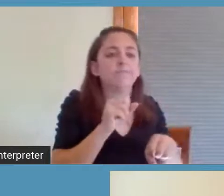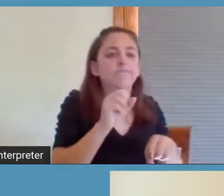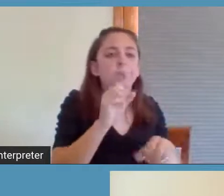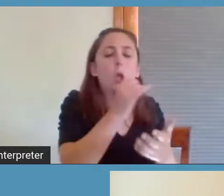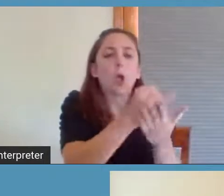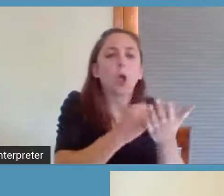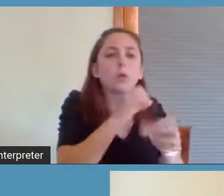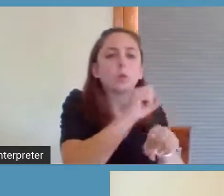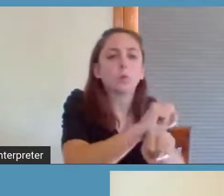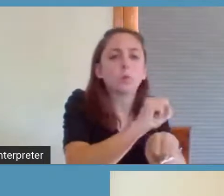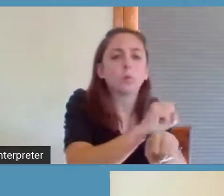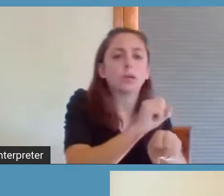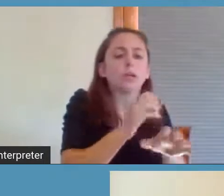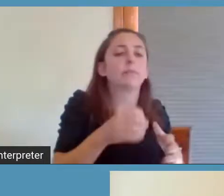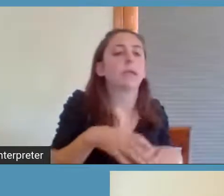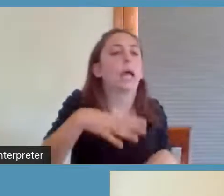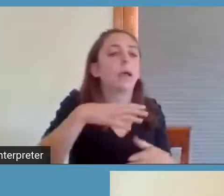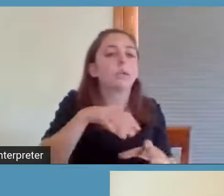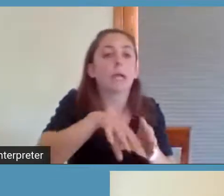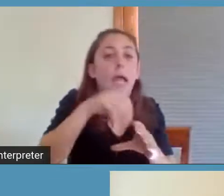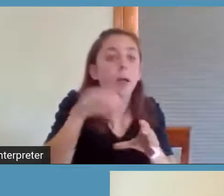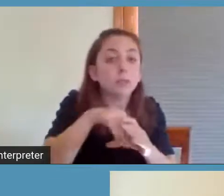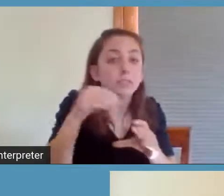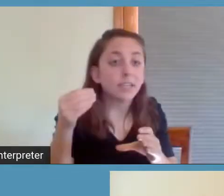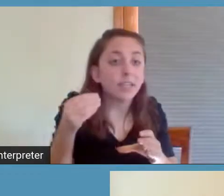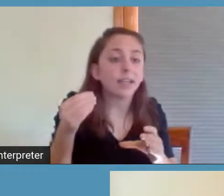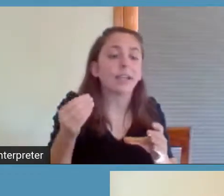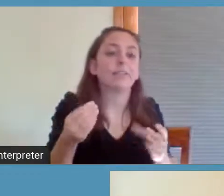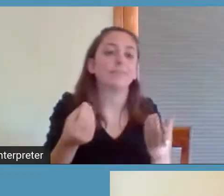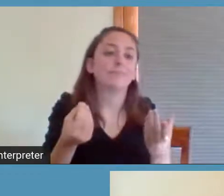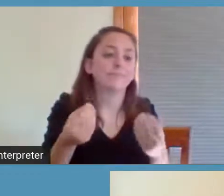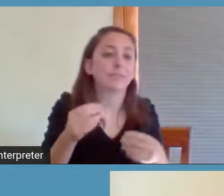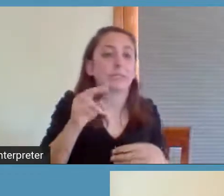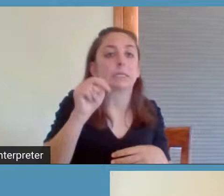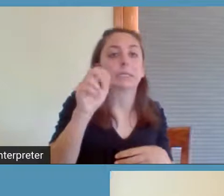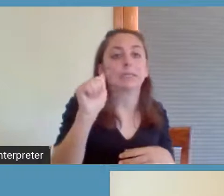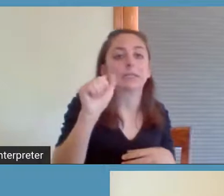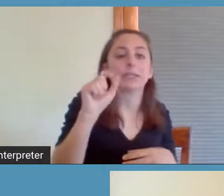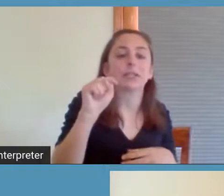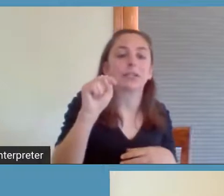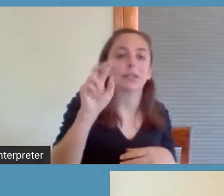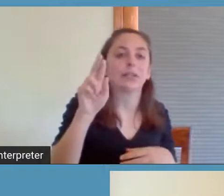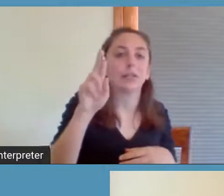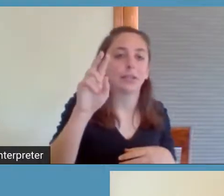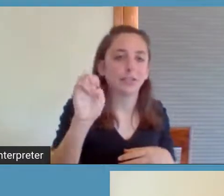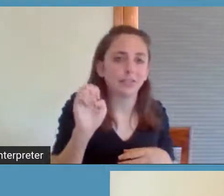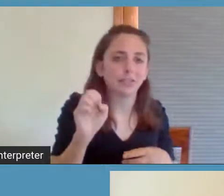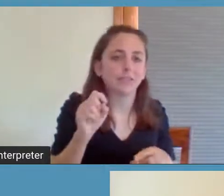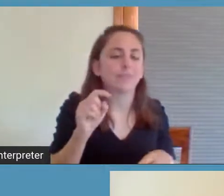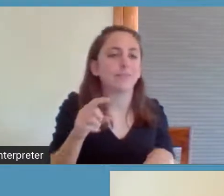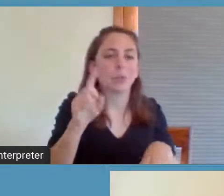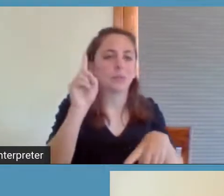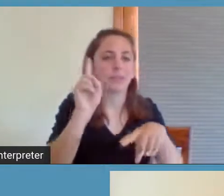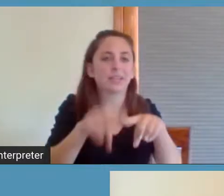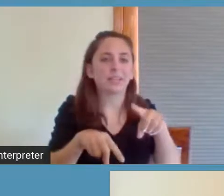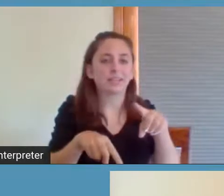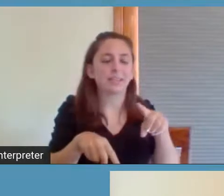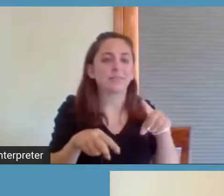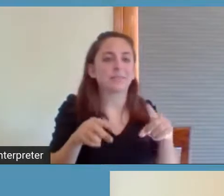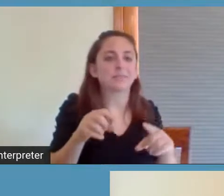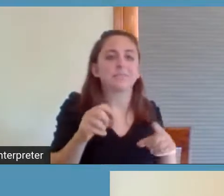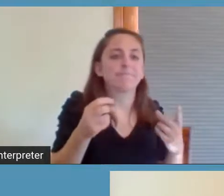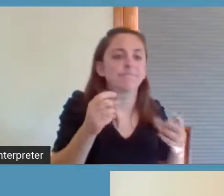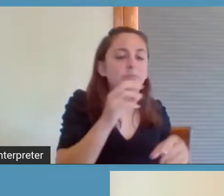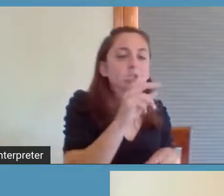being planned, it was outdoors, it was part of nature, and you couldn't simulate that. Yeah. In the Cunts